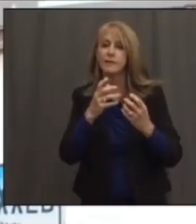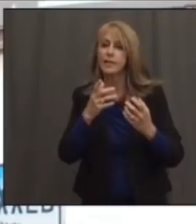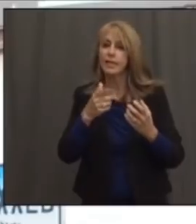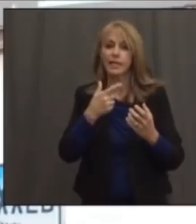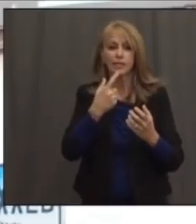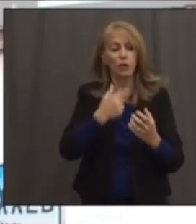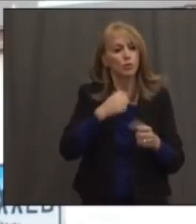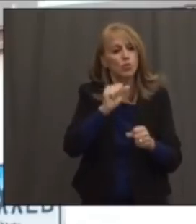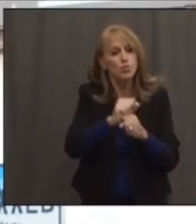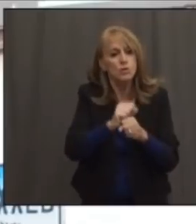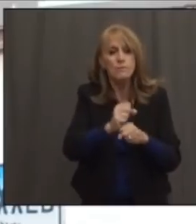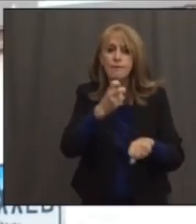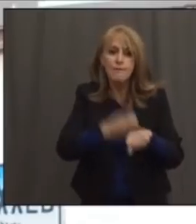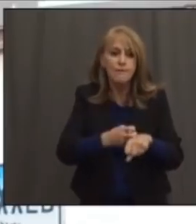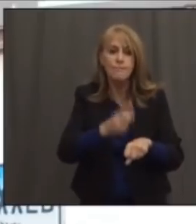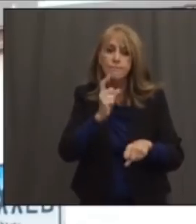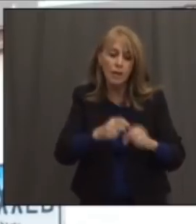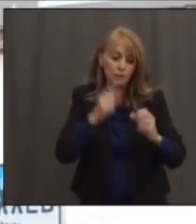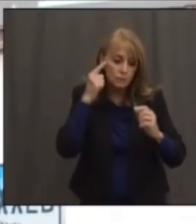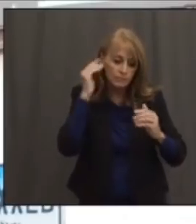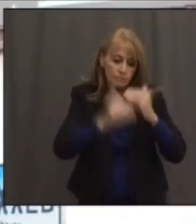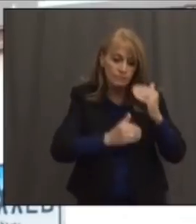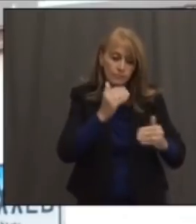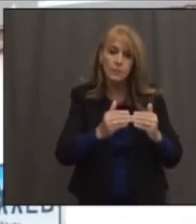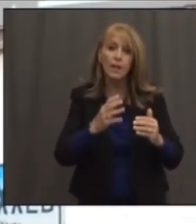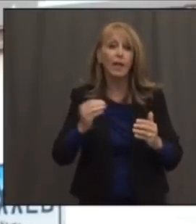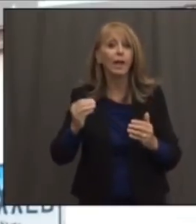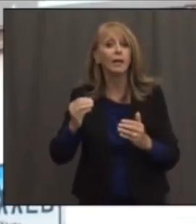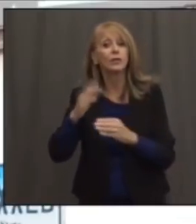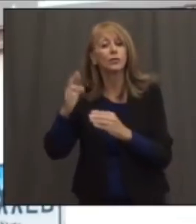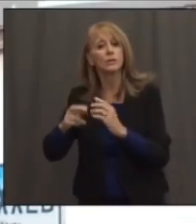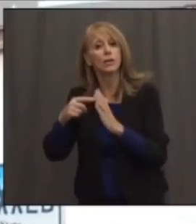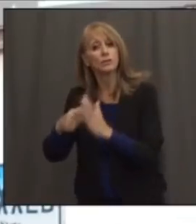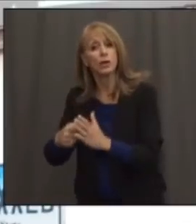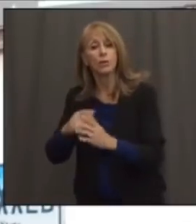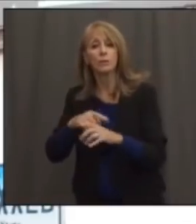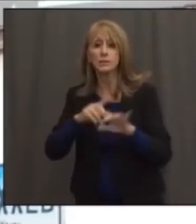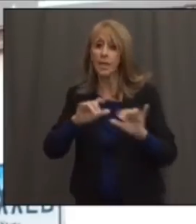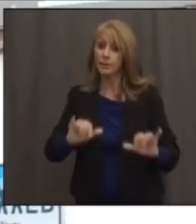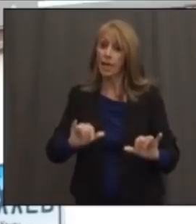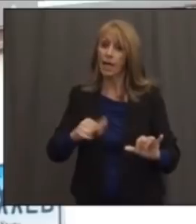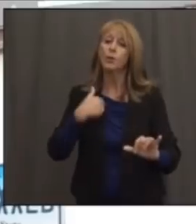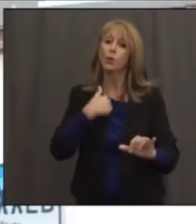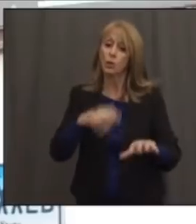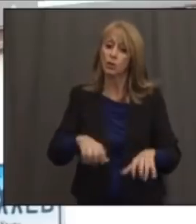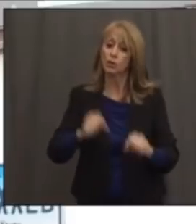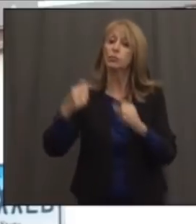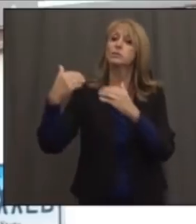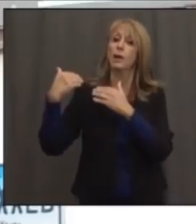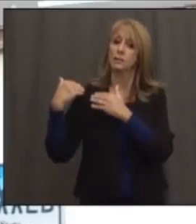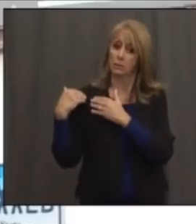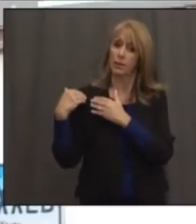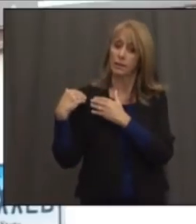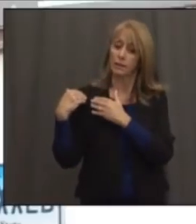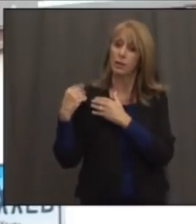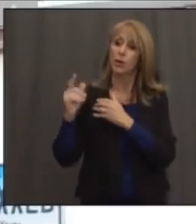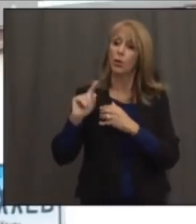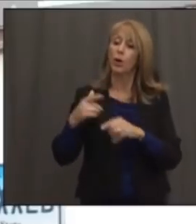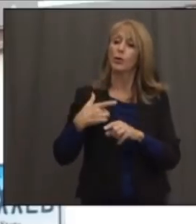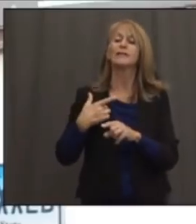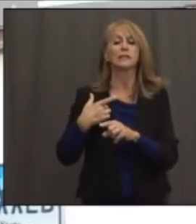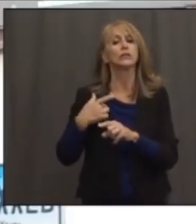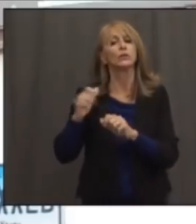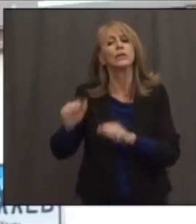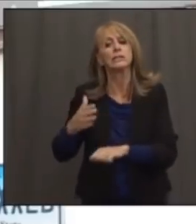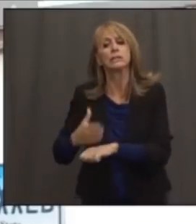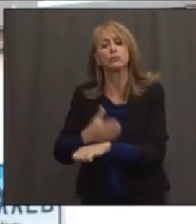Connecticut. And our results showed. But at the same time, we also took accountability on the places that we could have done better.